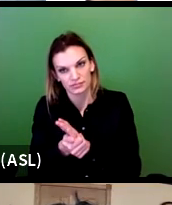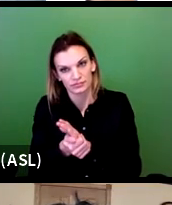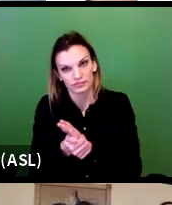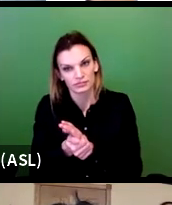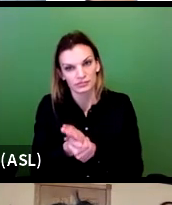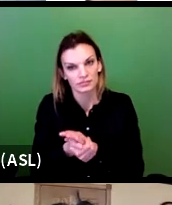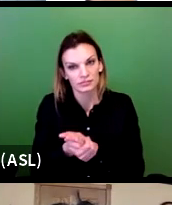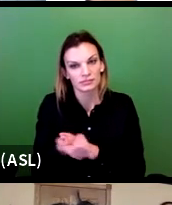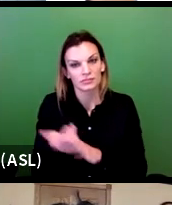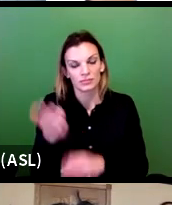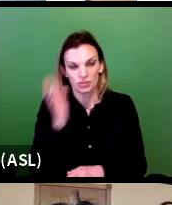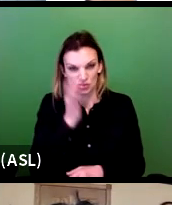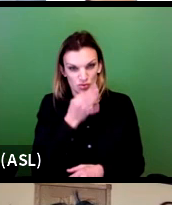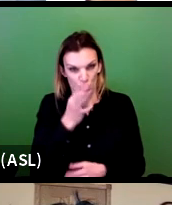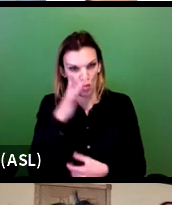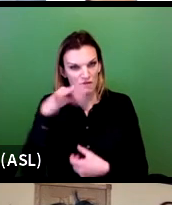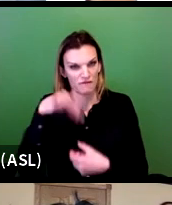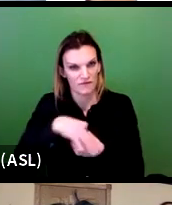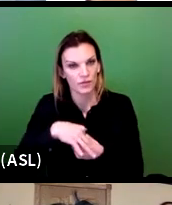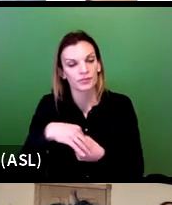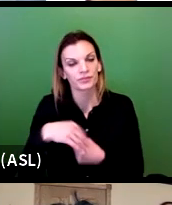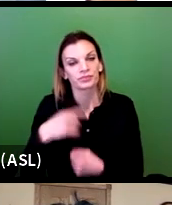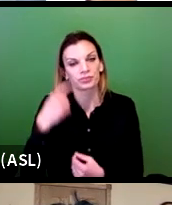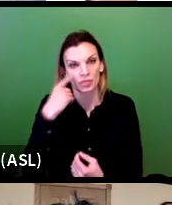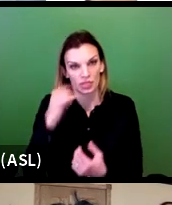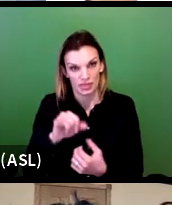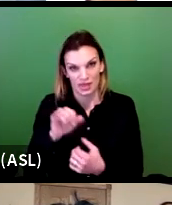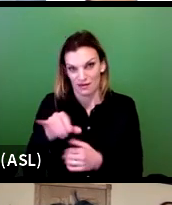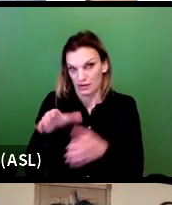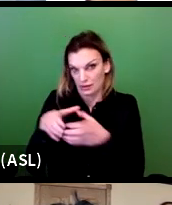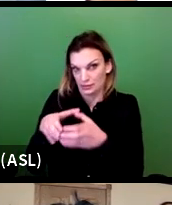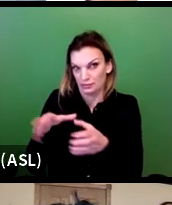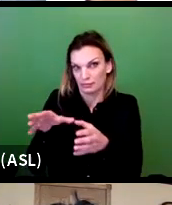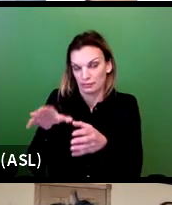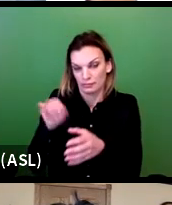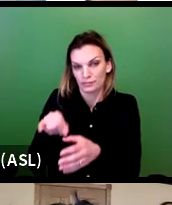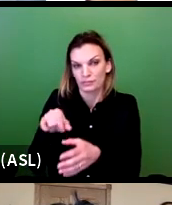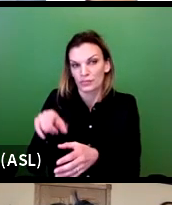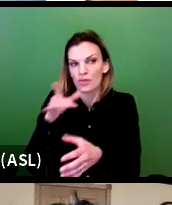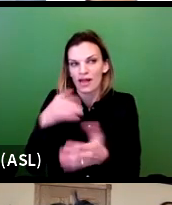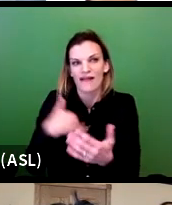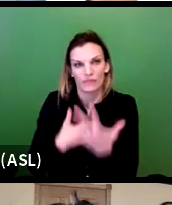about to vote on is that there would be 3 members of the subcommittee with one,